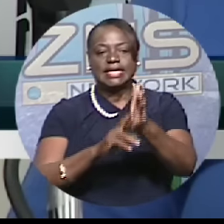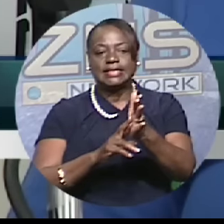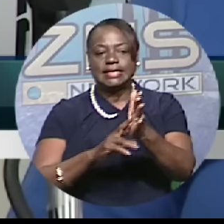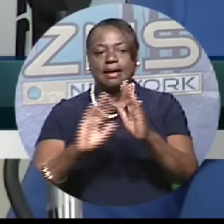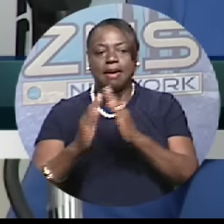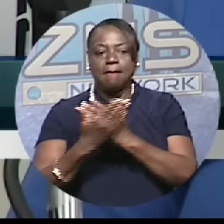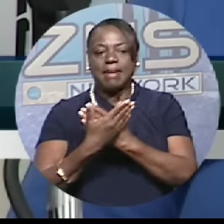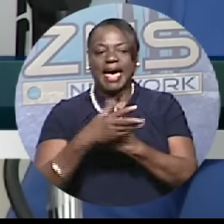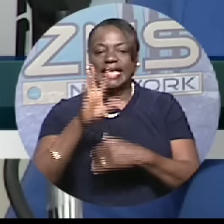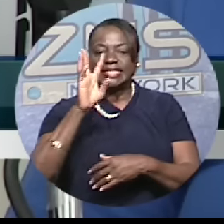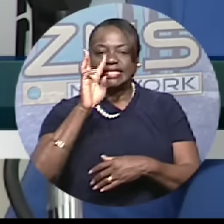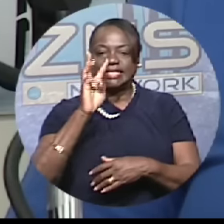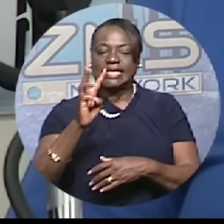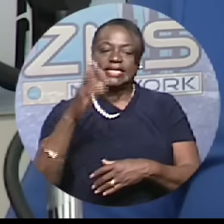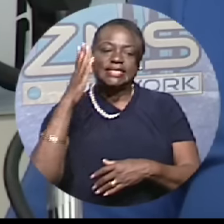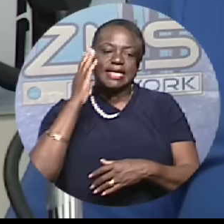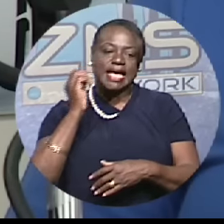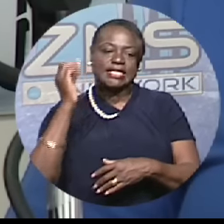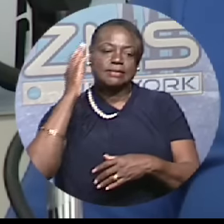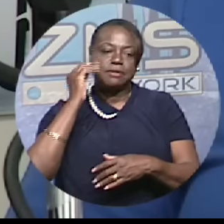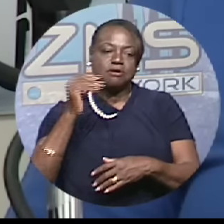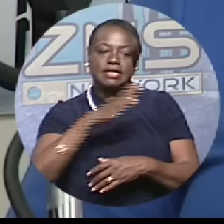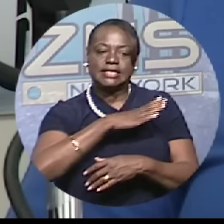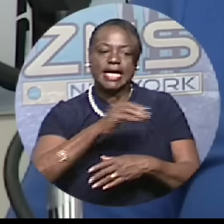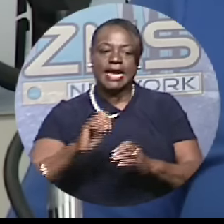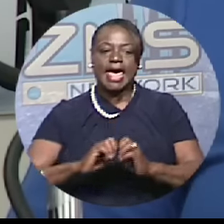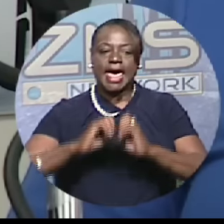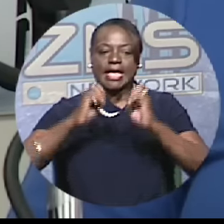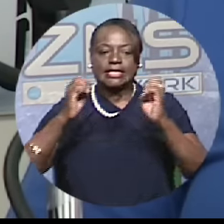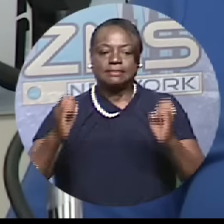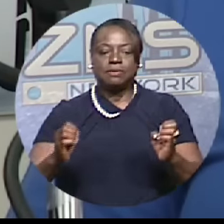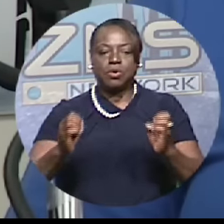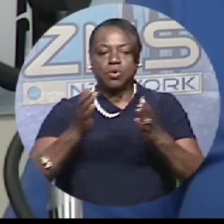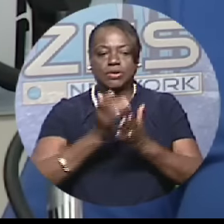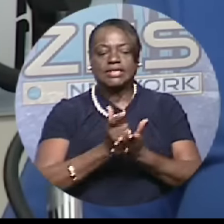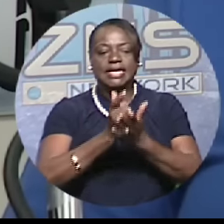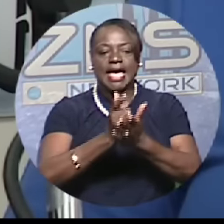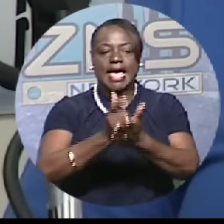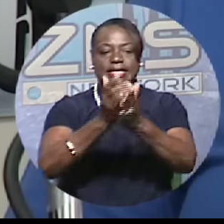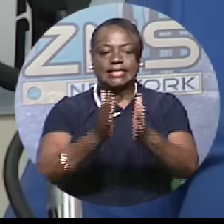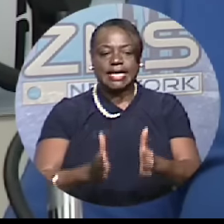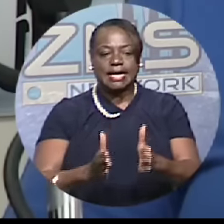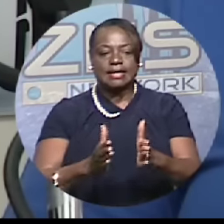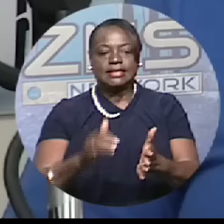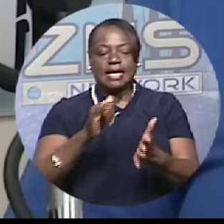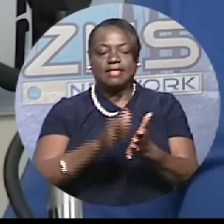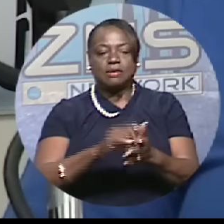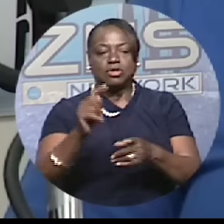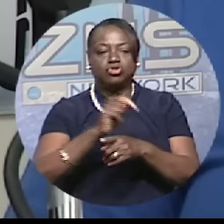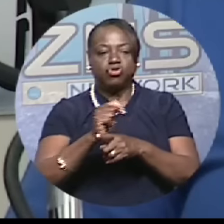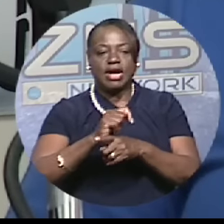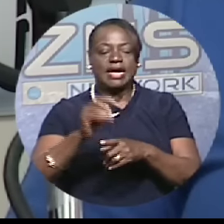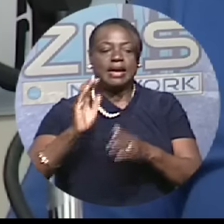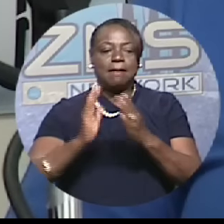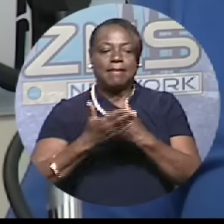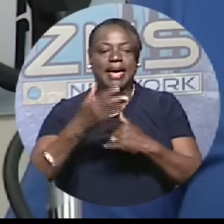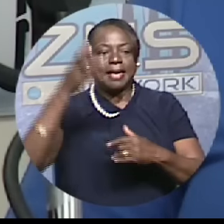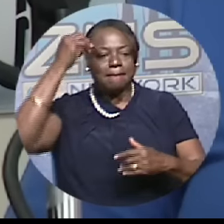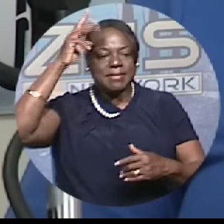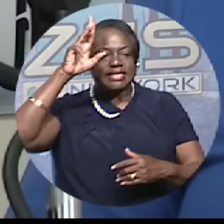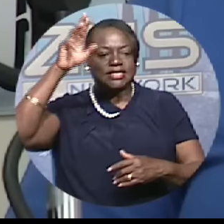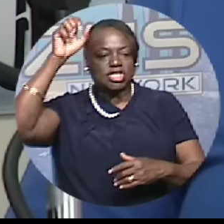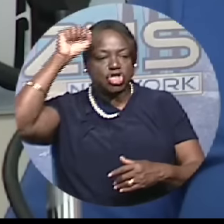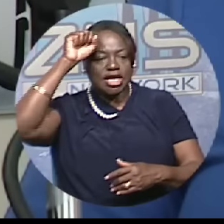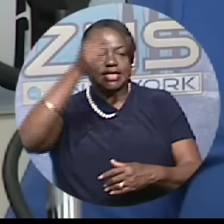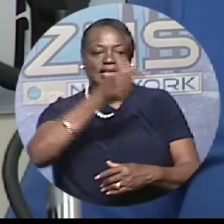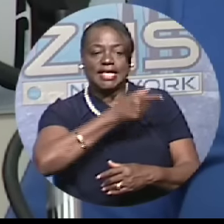six experienced and exposed sailors that were trained by Mr. Gibson, by Mr. Sheldon Gibson,